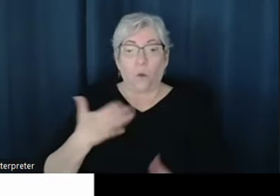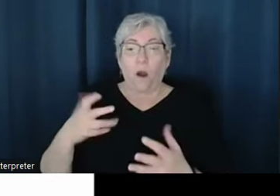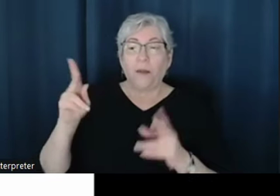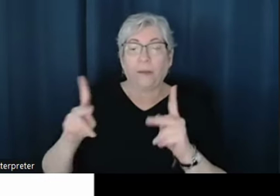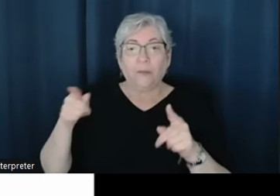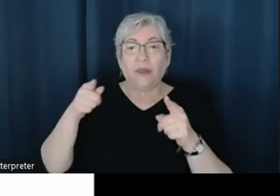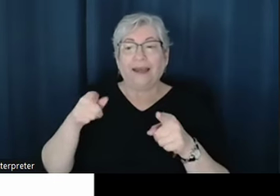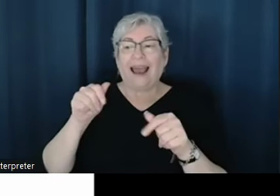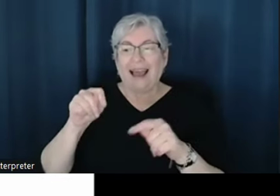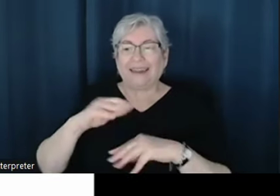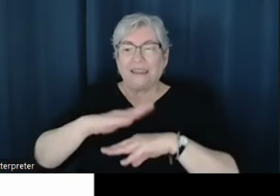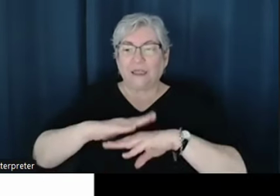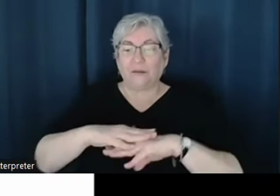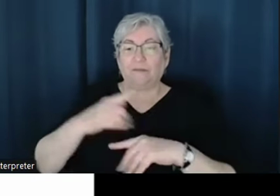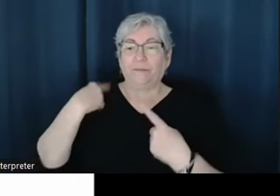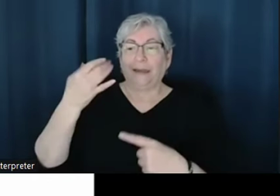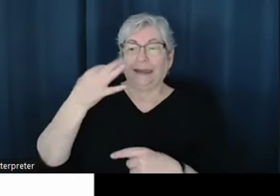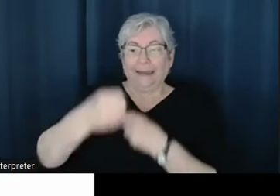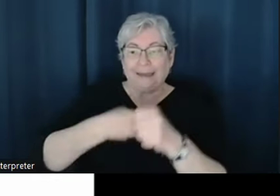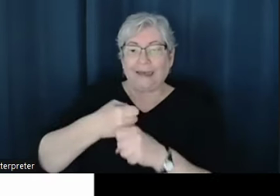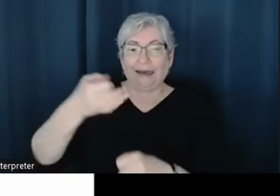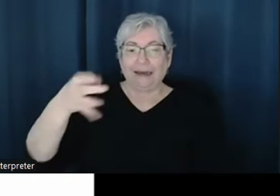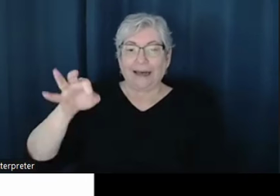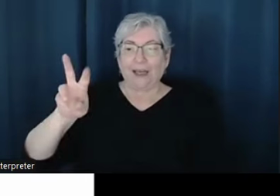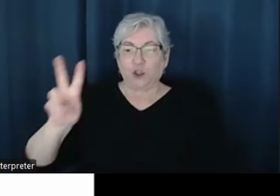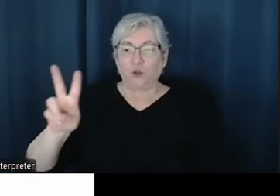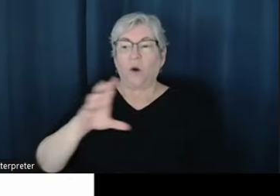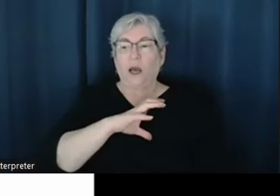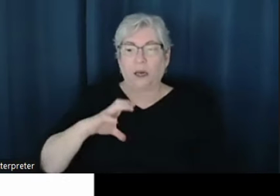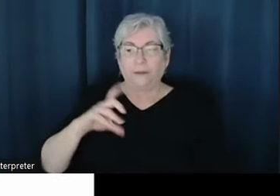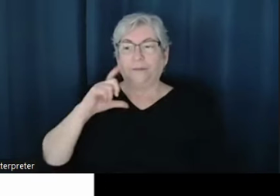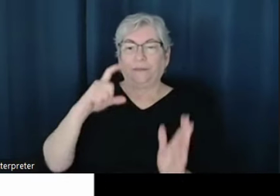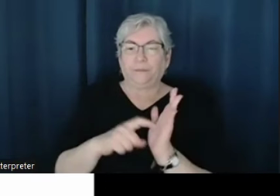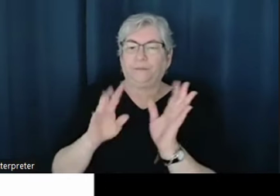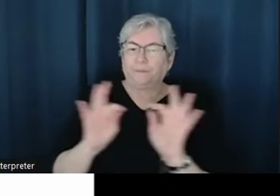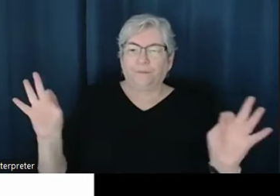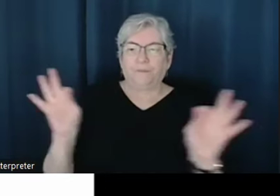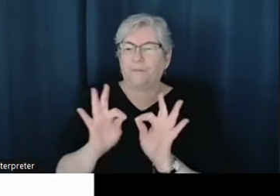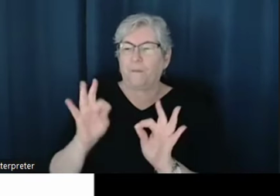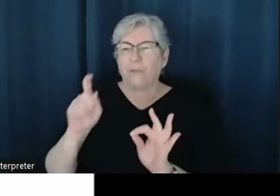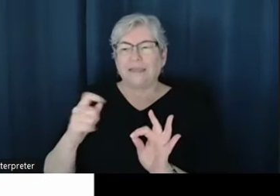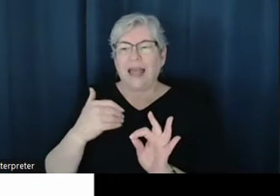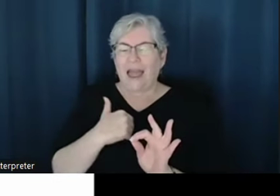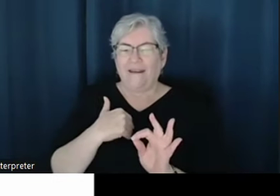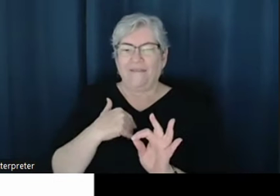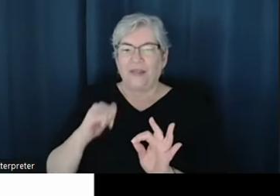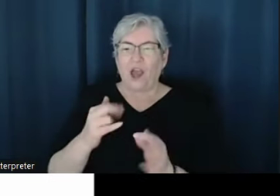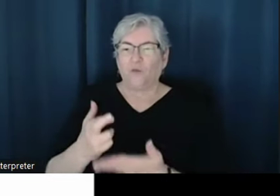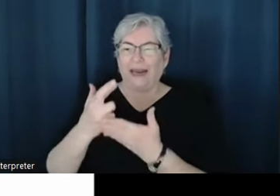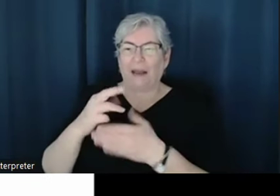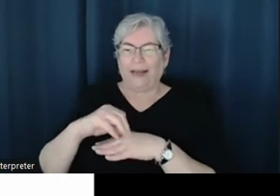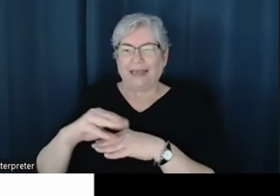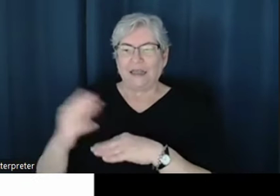the table. Since 1992, Congress has recognized the critical importance of having that rehab counselor